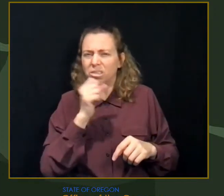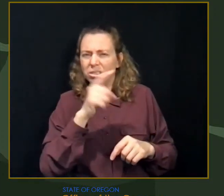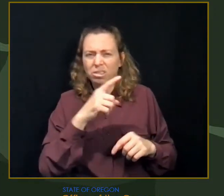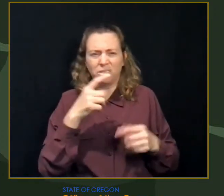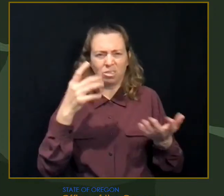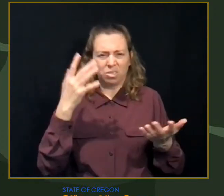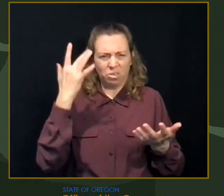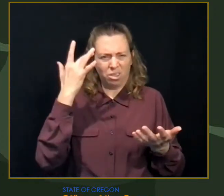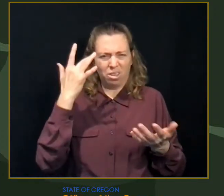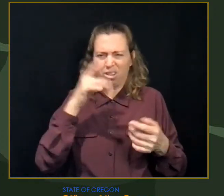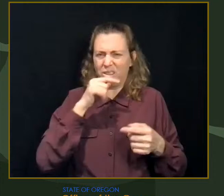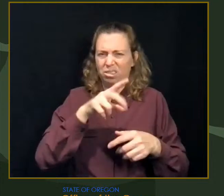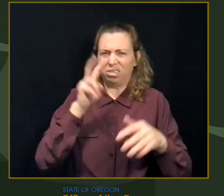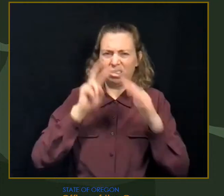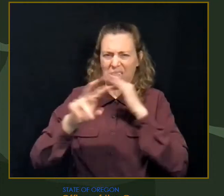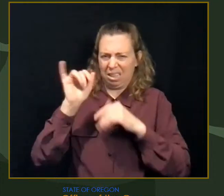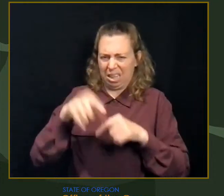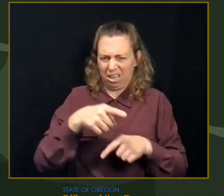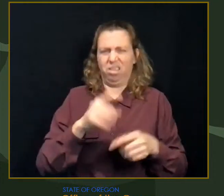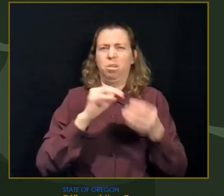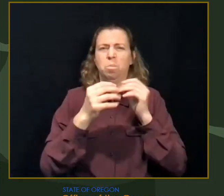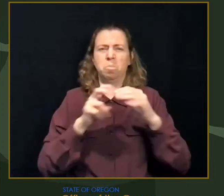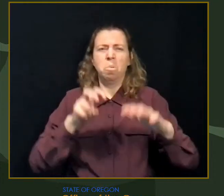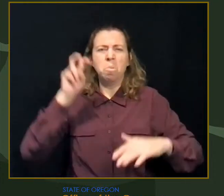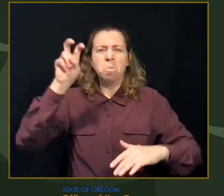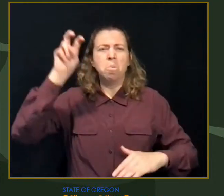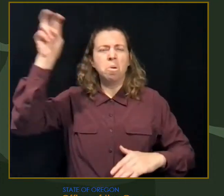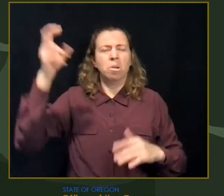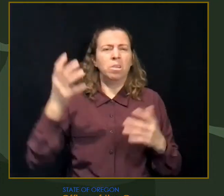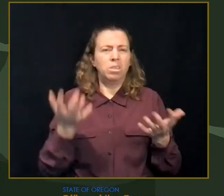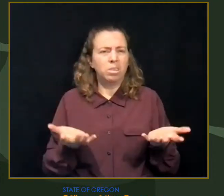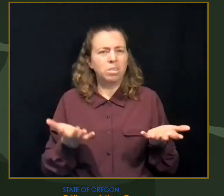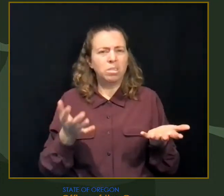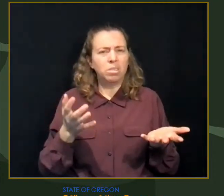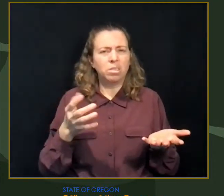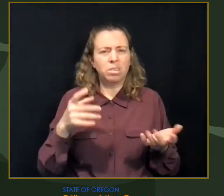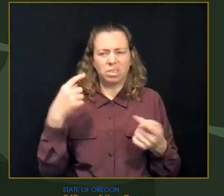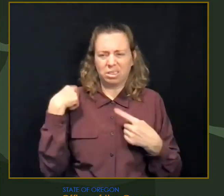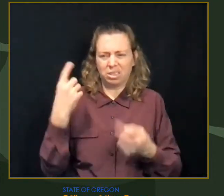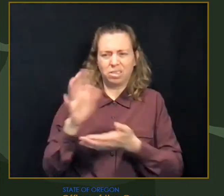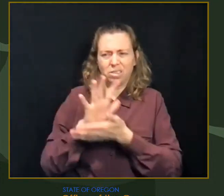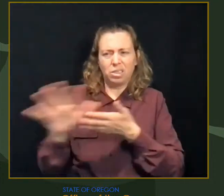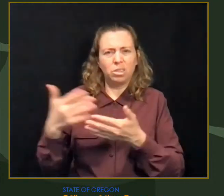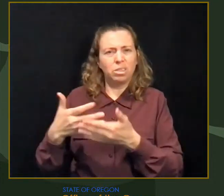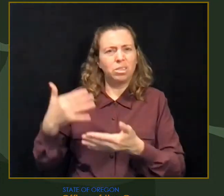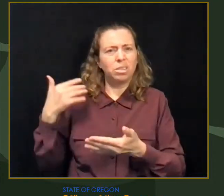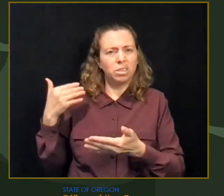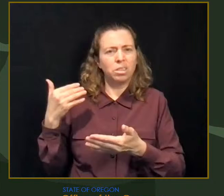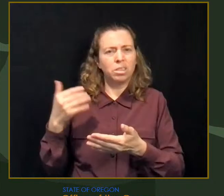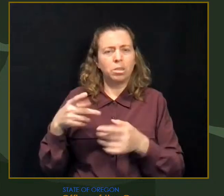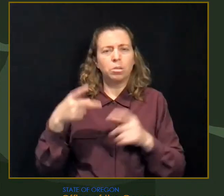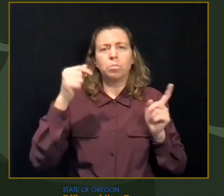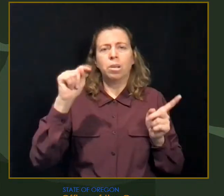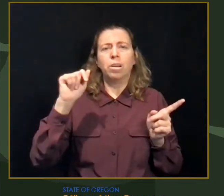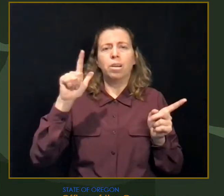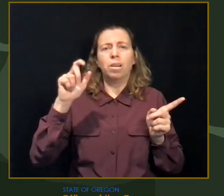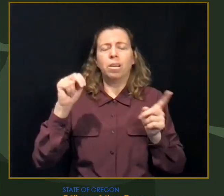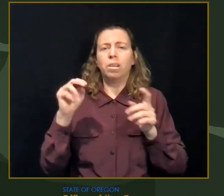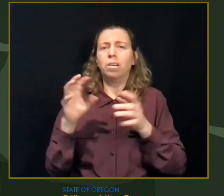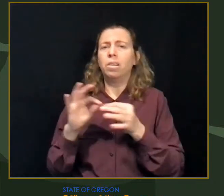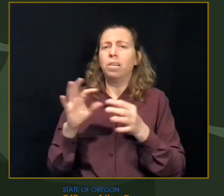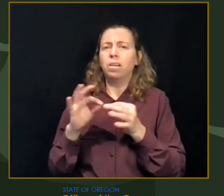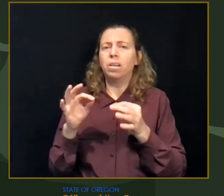5 weeks, and I was a bit surprised to hear his answer. He said essentially, because of COVID fatigue and